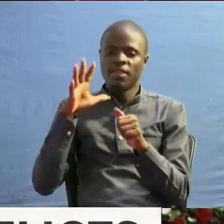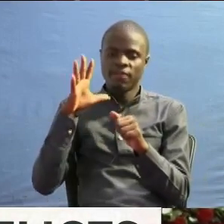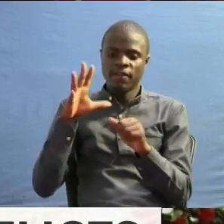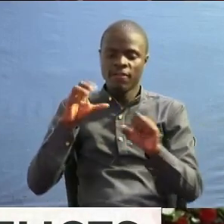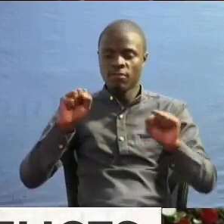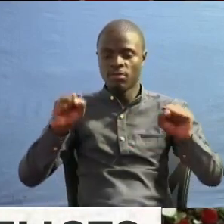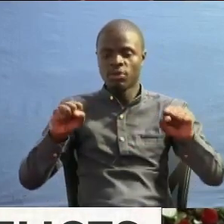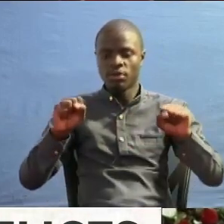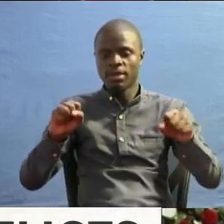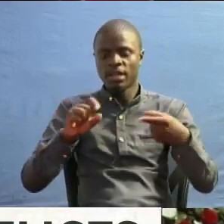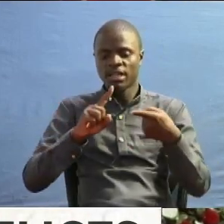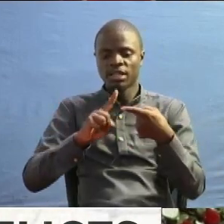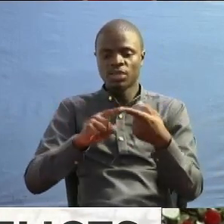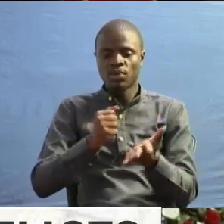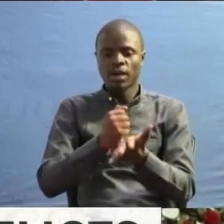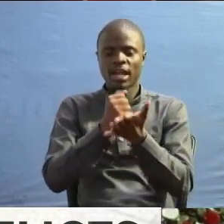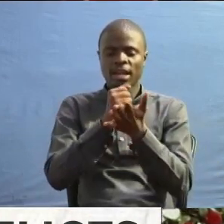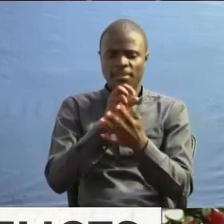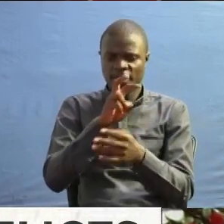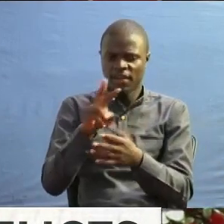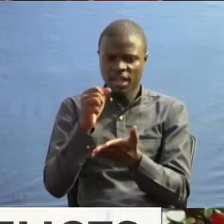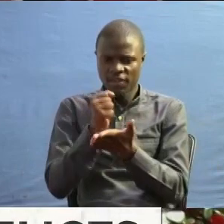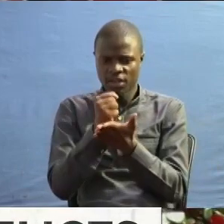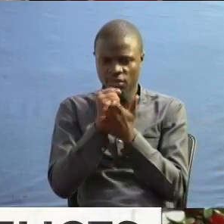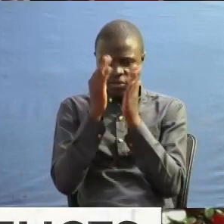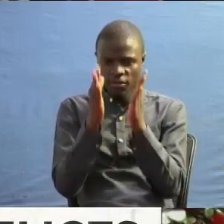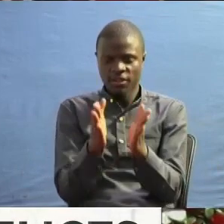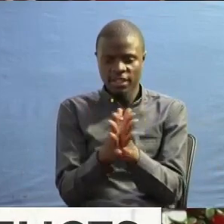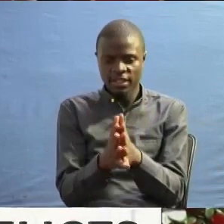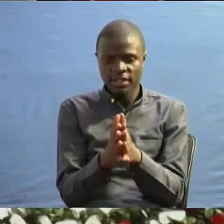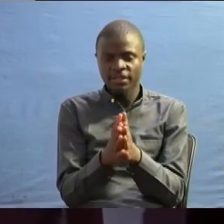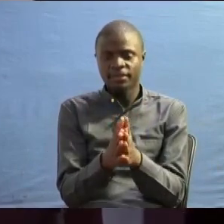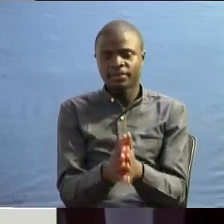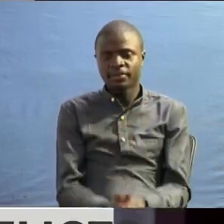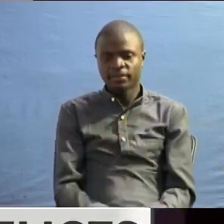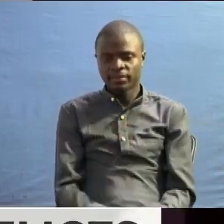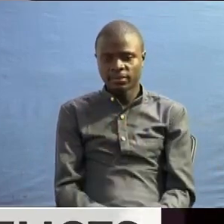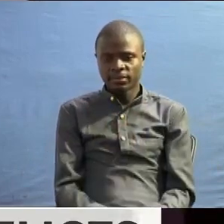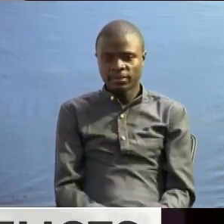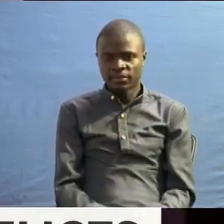assist community verification officers in the exercise. Theo Masharia for KUTV News.